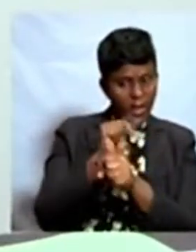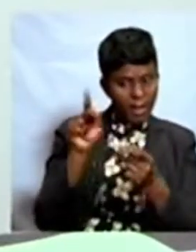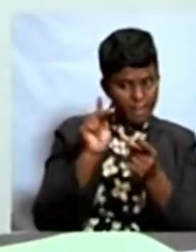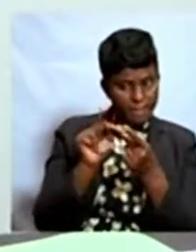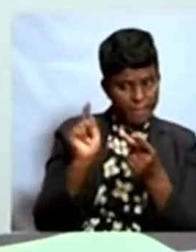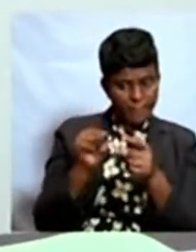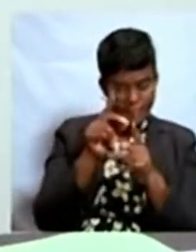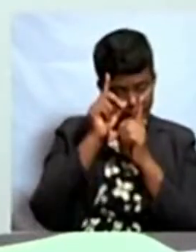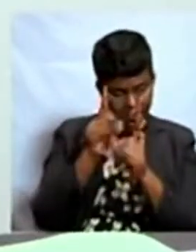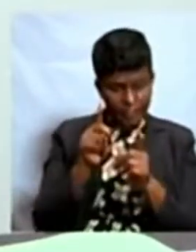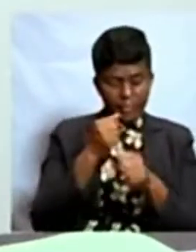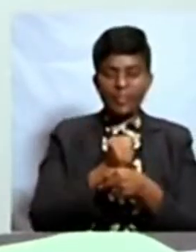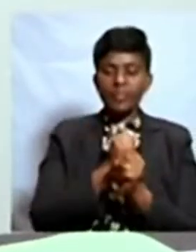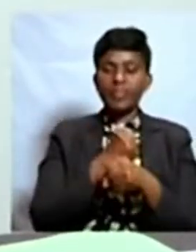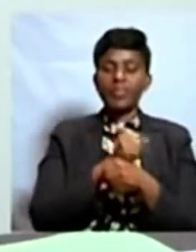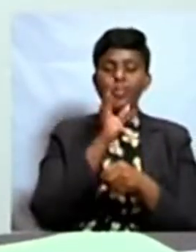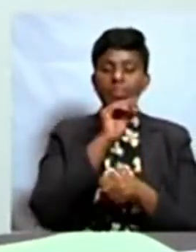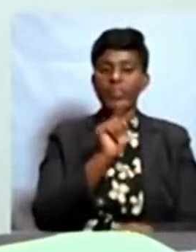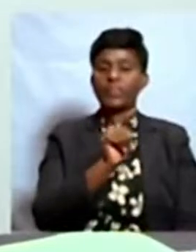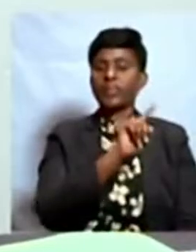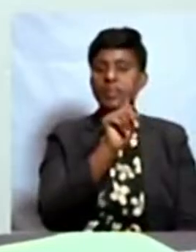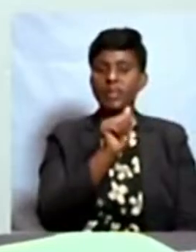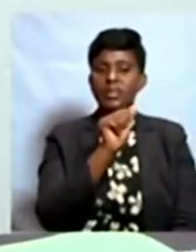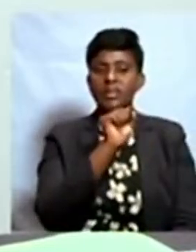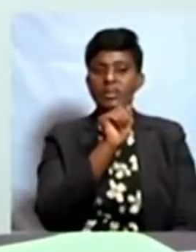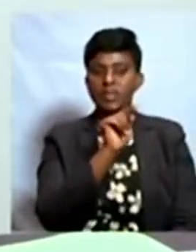a decision was made that ZAST be